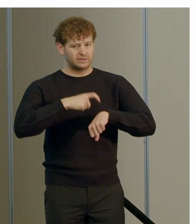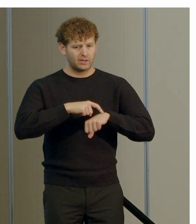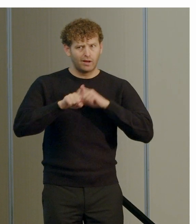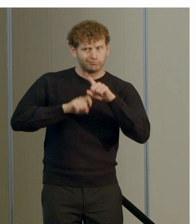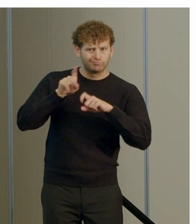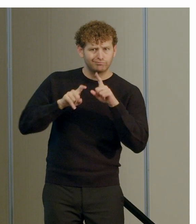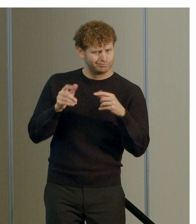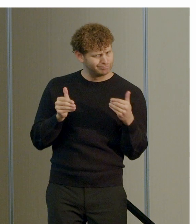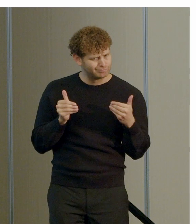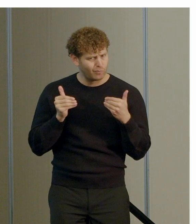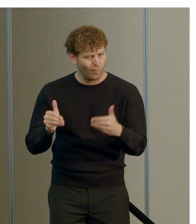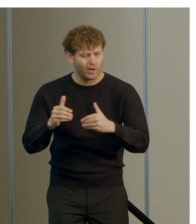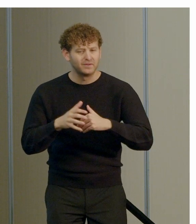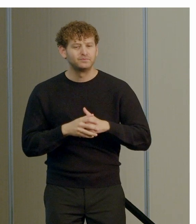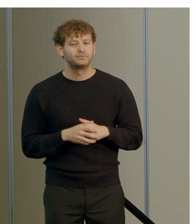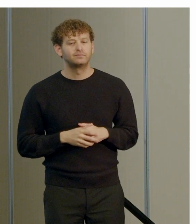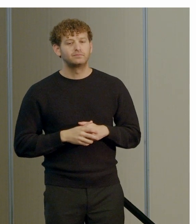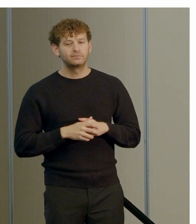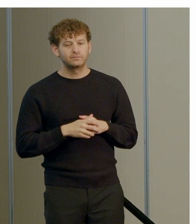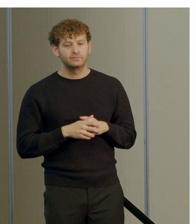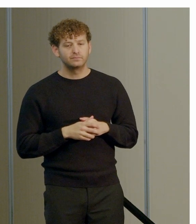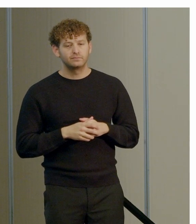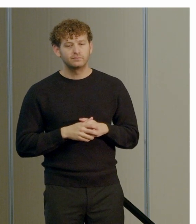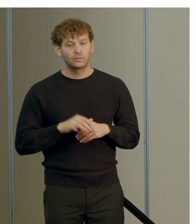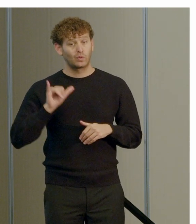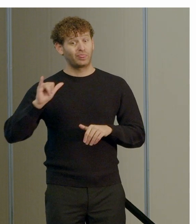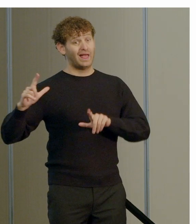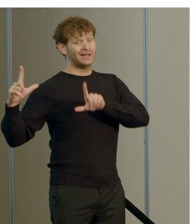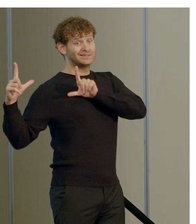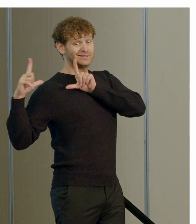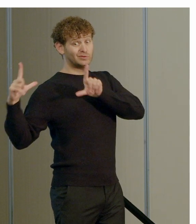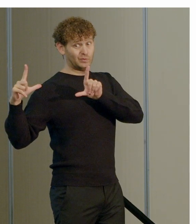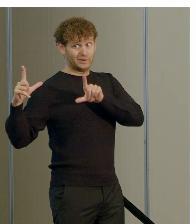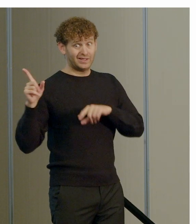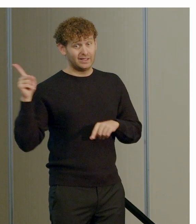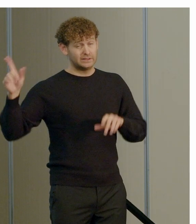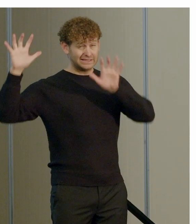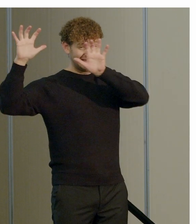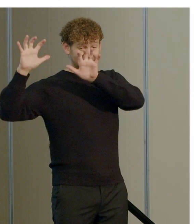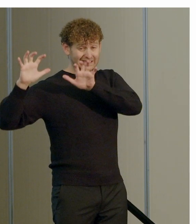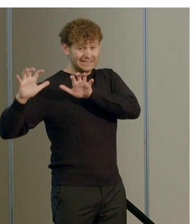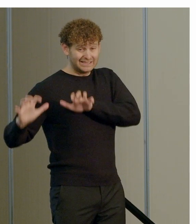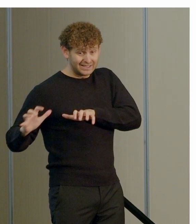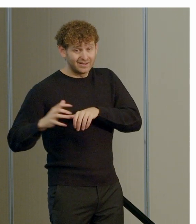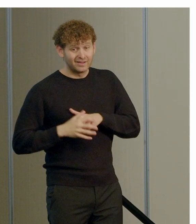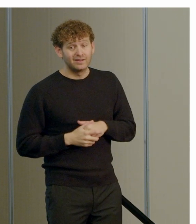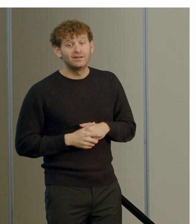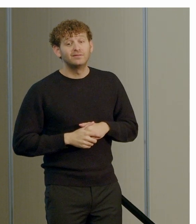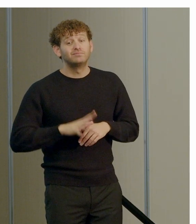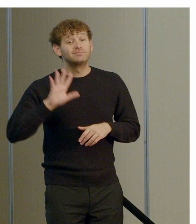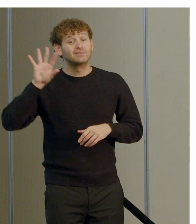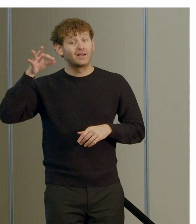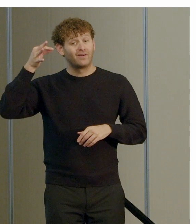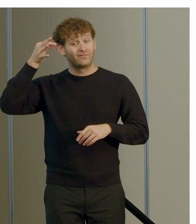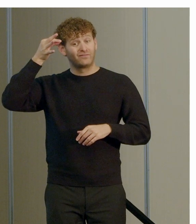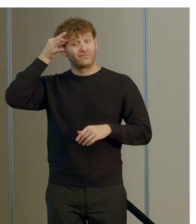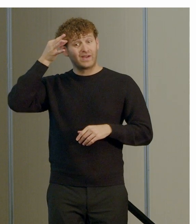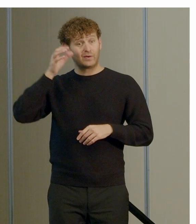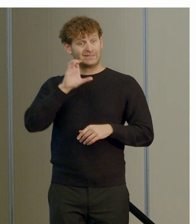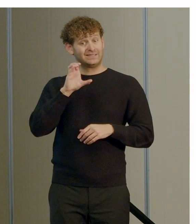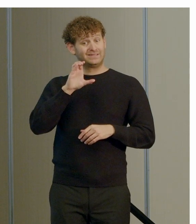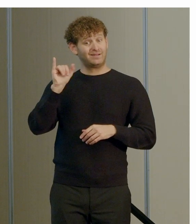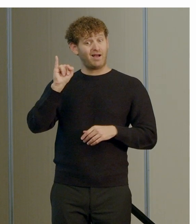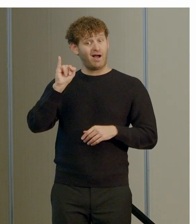A lot of words here. The federal CIO had established years ago